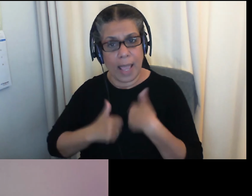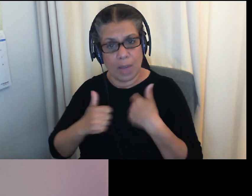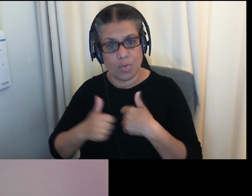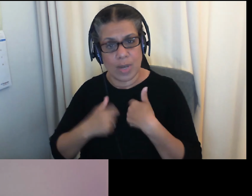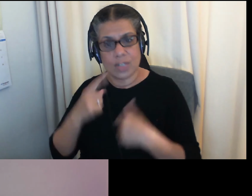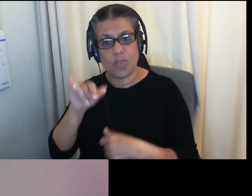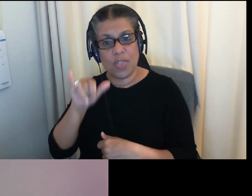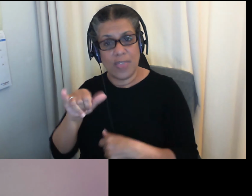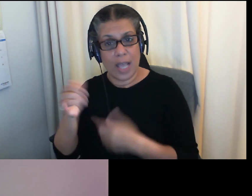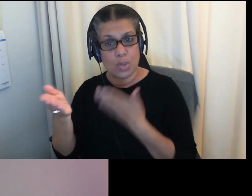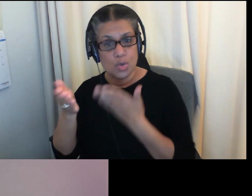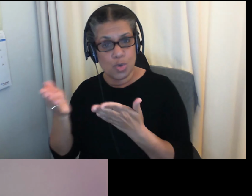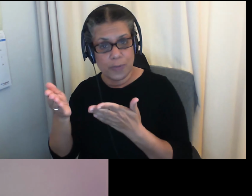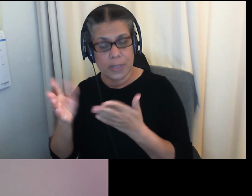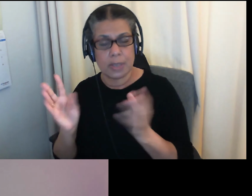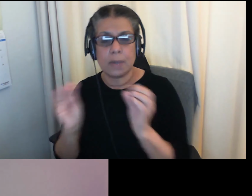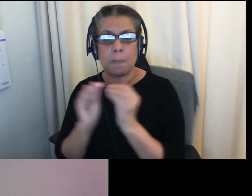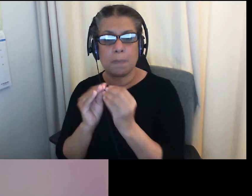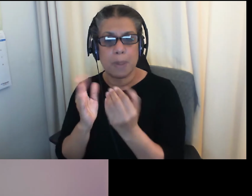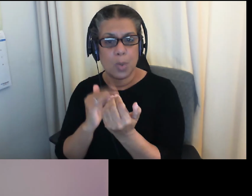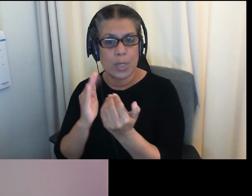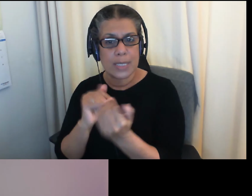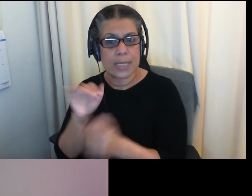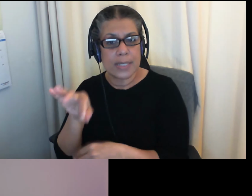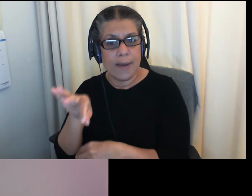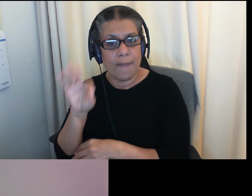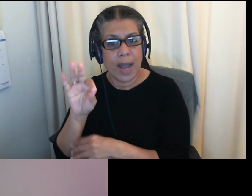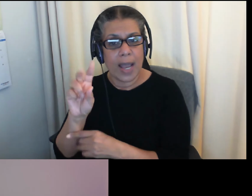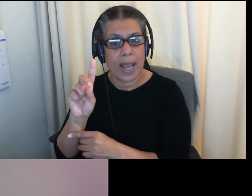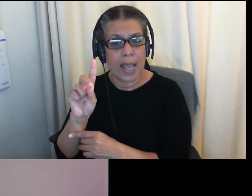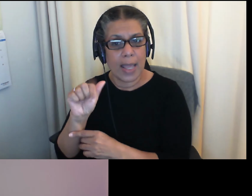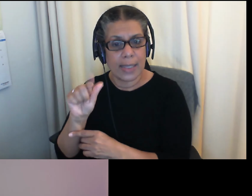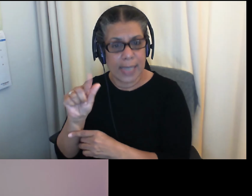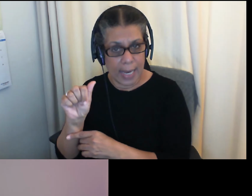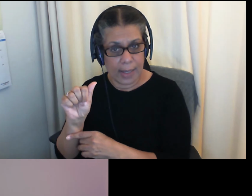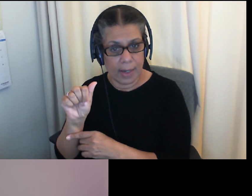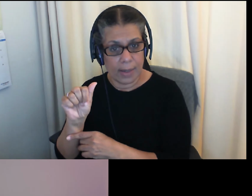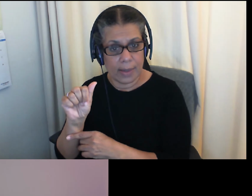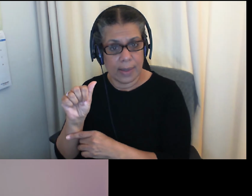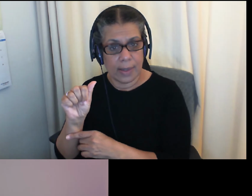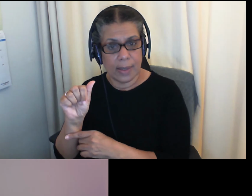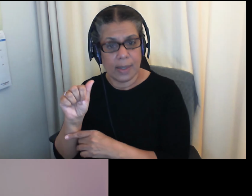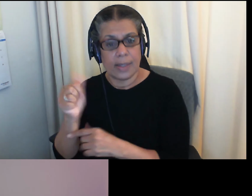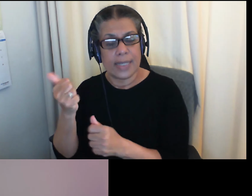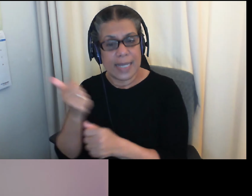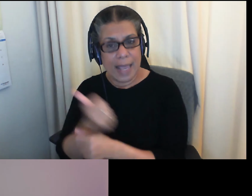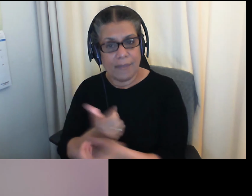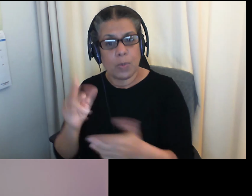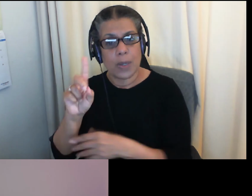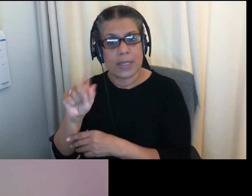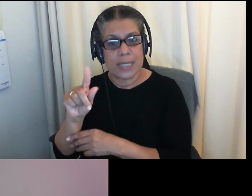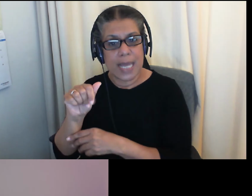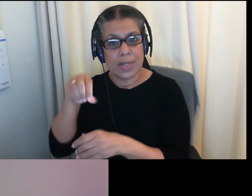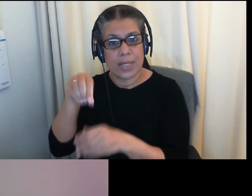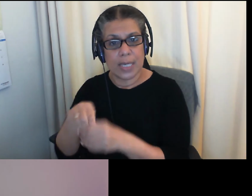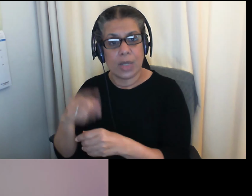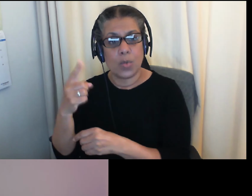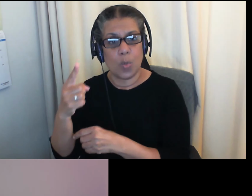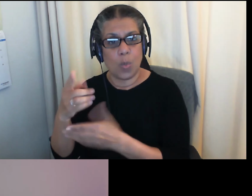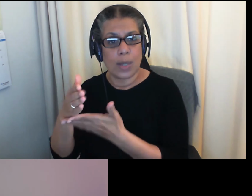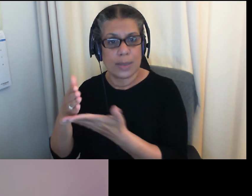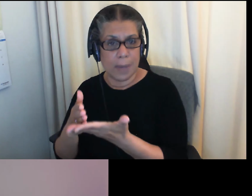service, then it would be easier to find their data in the back end of the app. But at the moment, everybody's data goes into one section, so